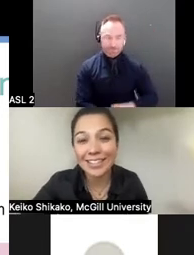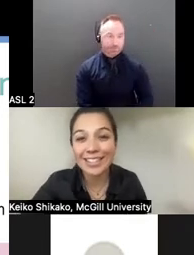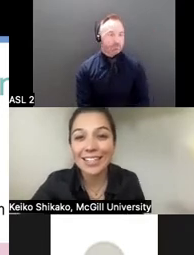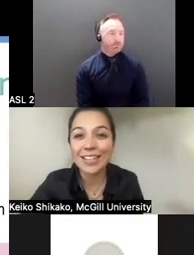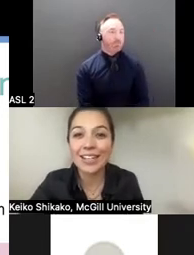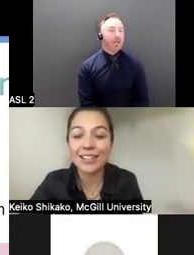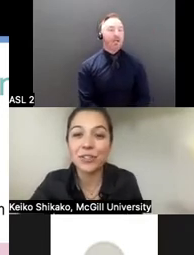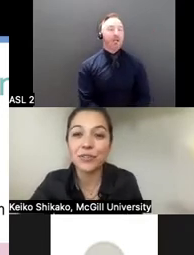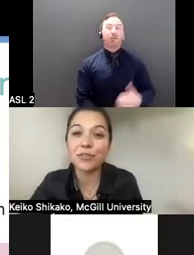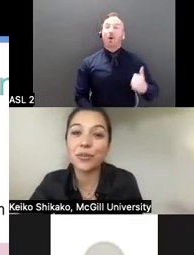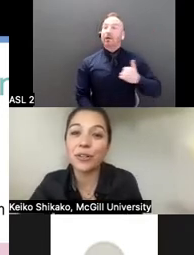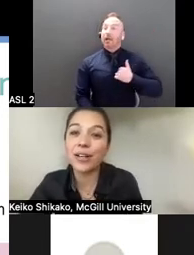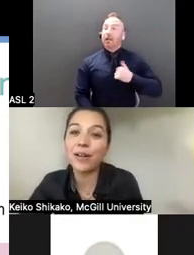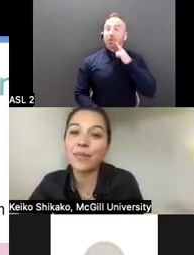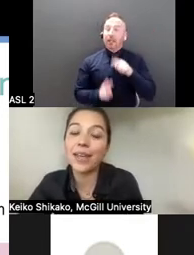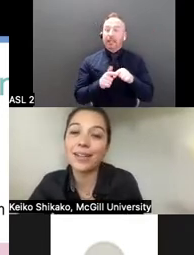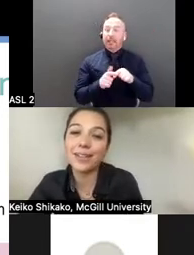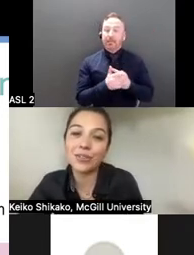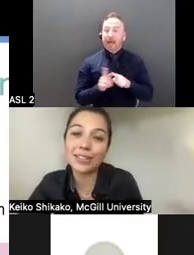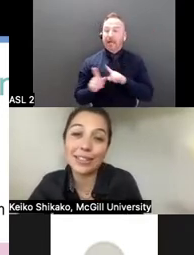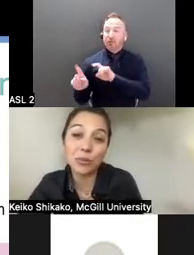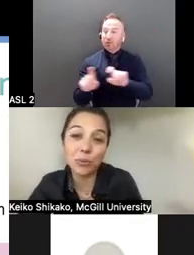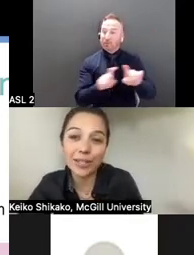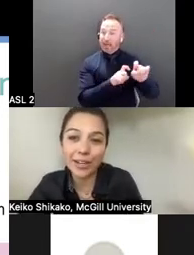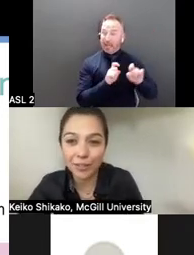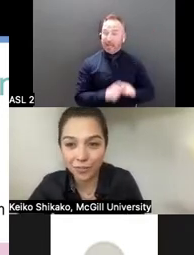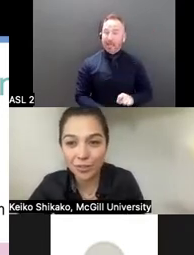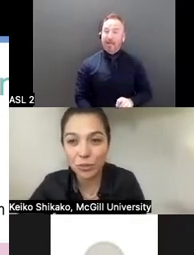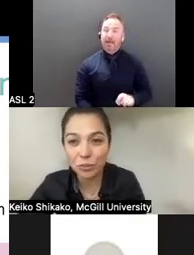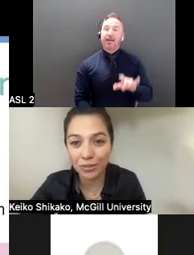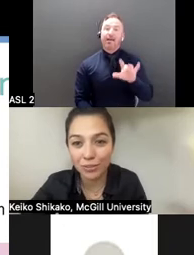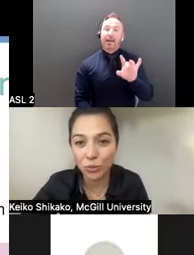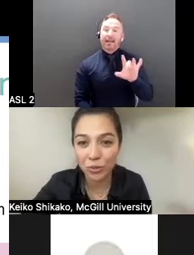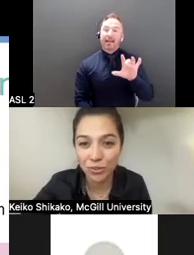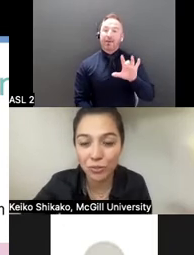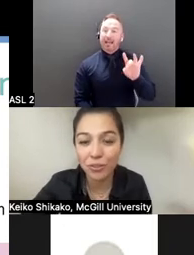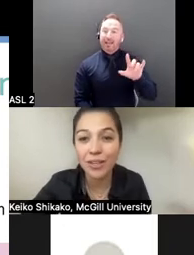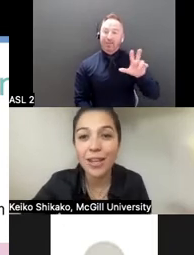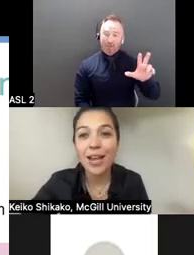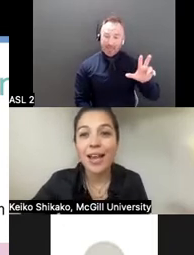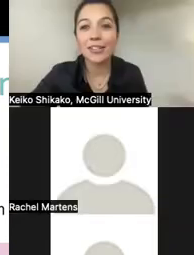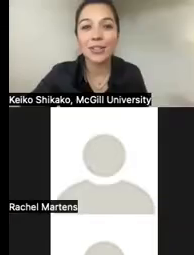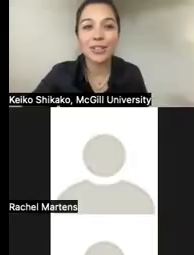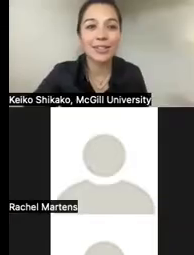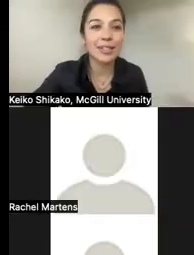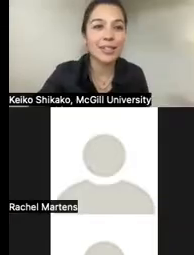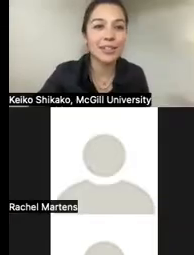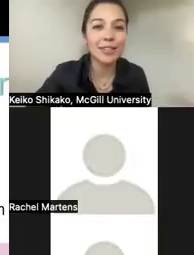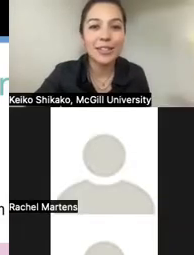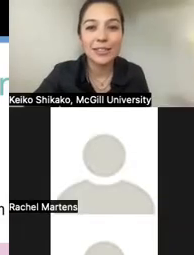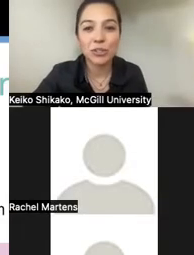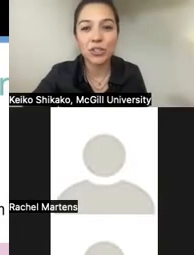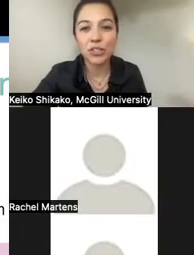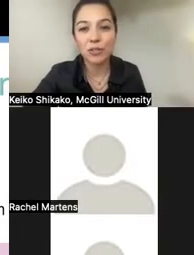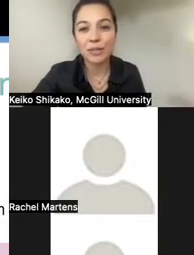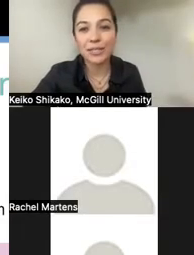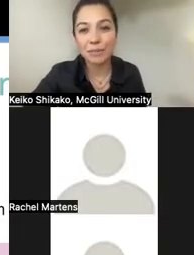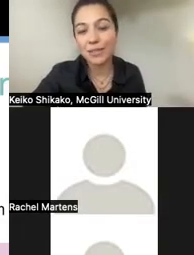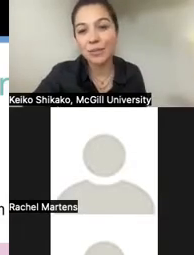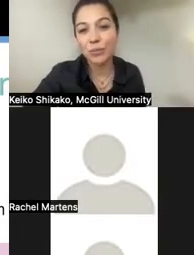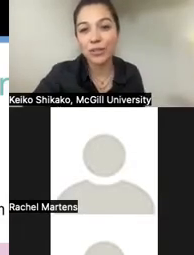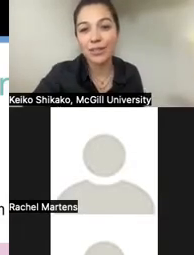in Canada a survey for 883 caregivers responded to our survey. As you can see here, the majority